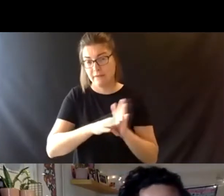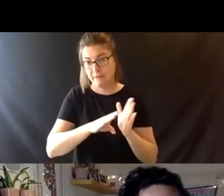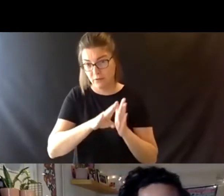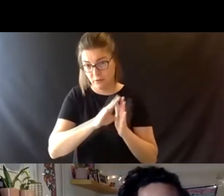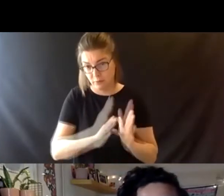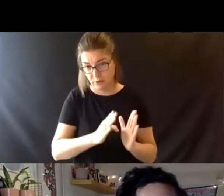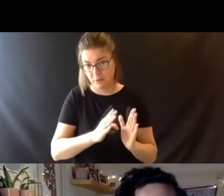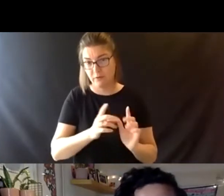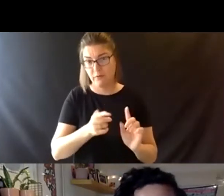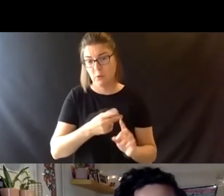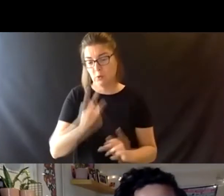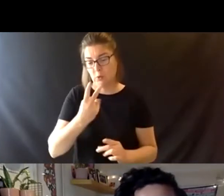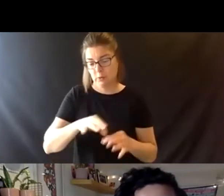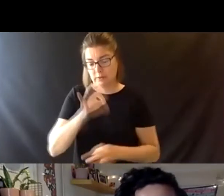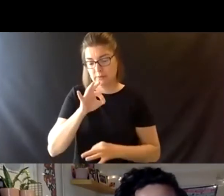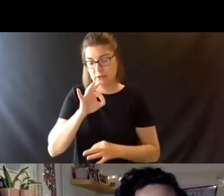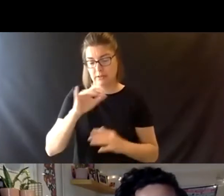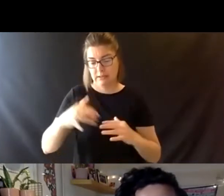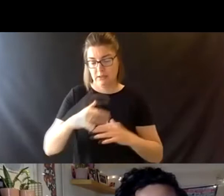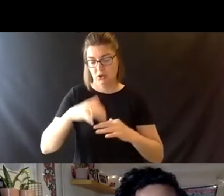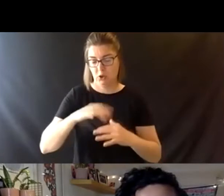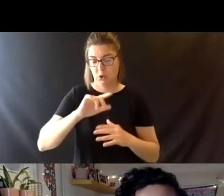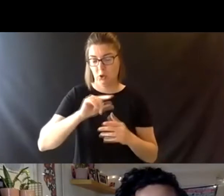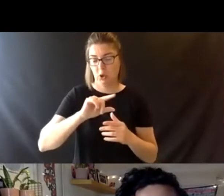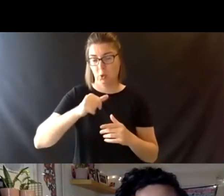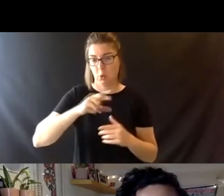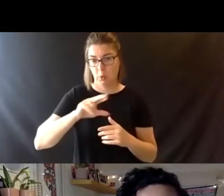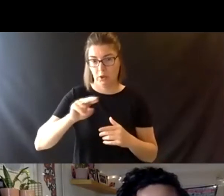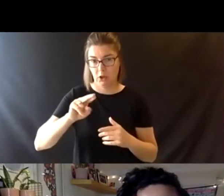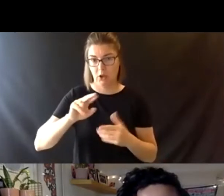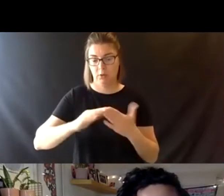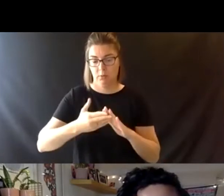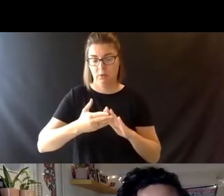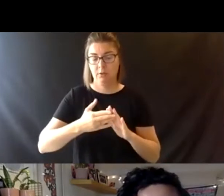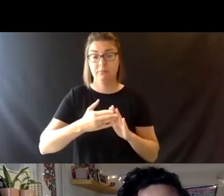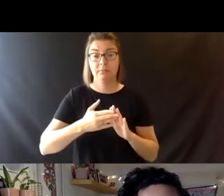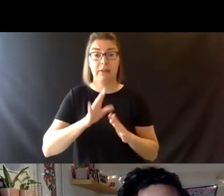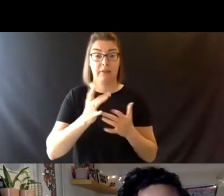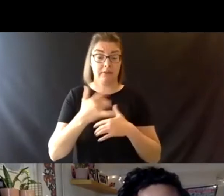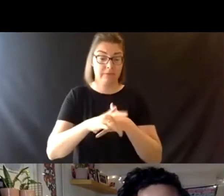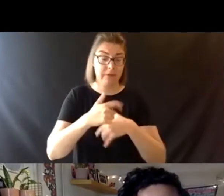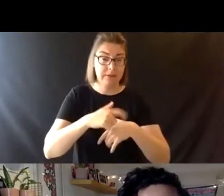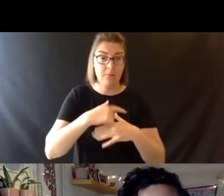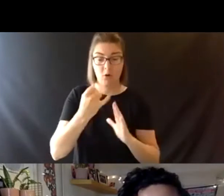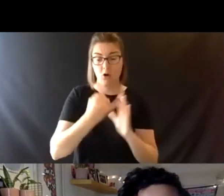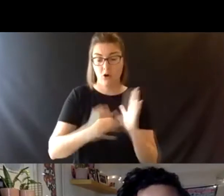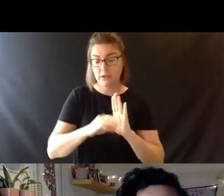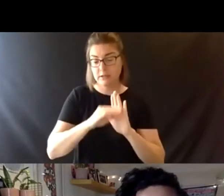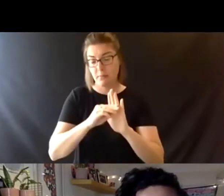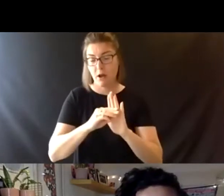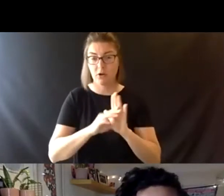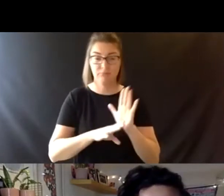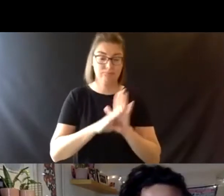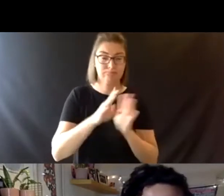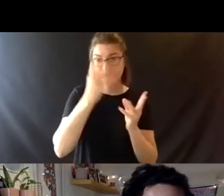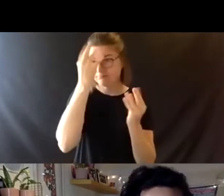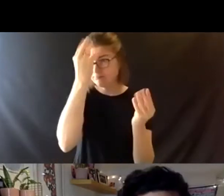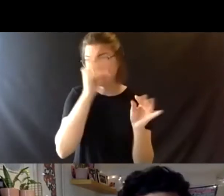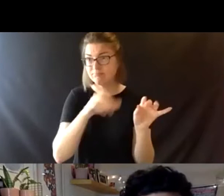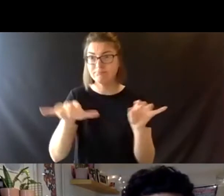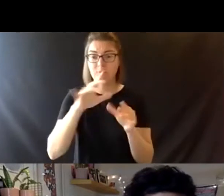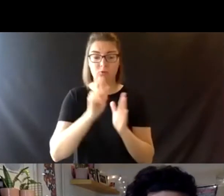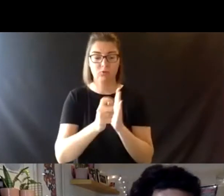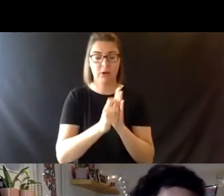resource developer for Two-Spirit Indigiqueer Community, and in their free time is an artist, model, content creator, writer, and